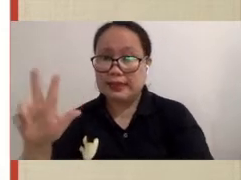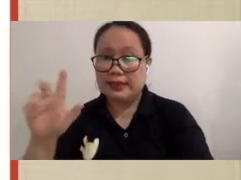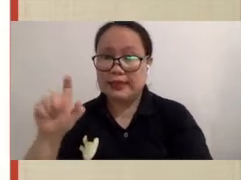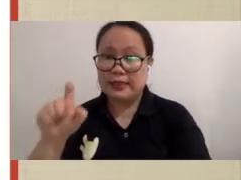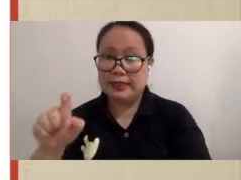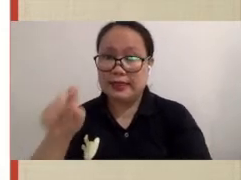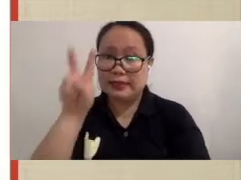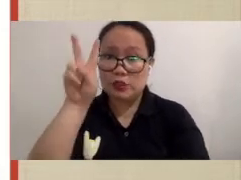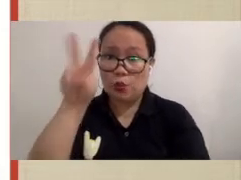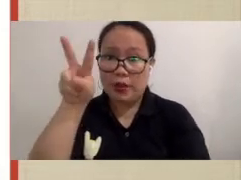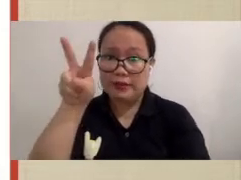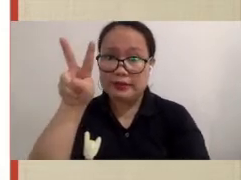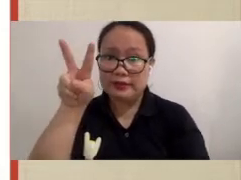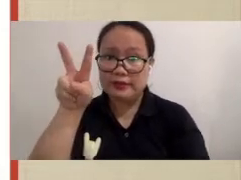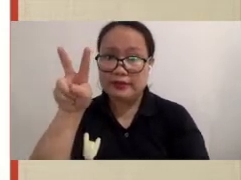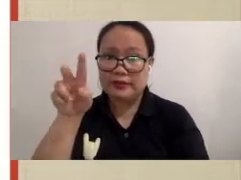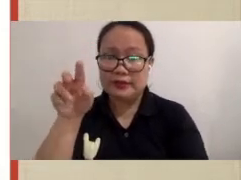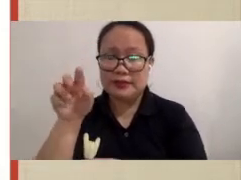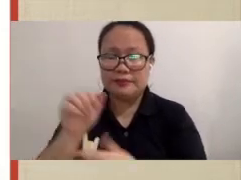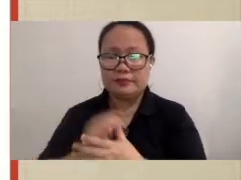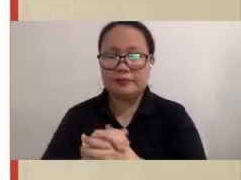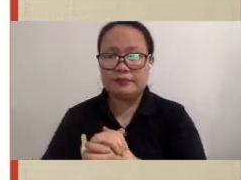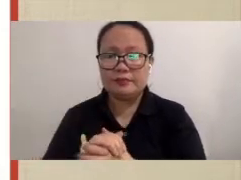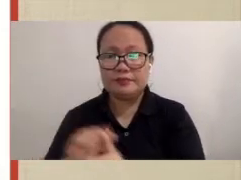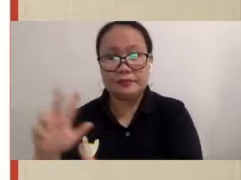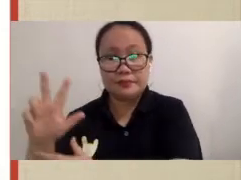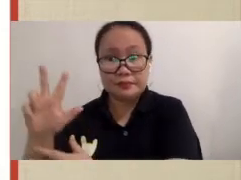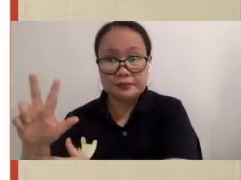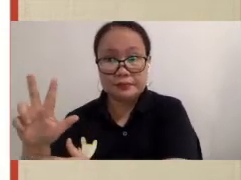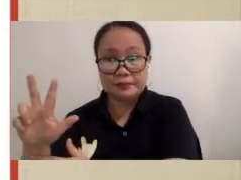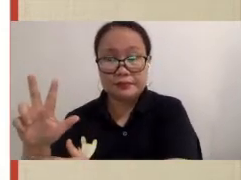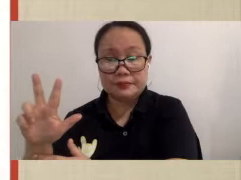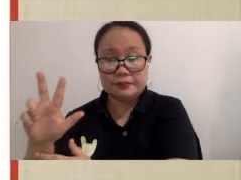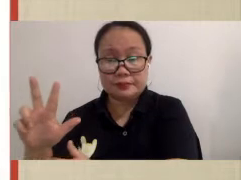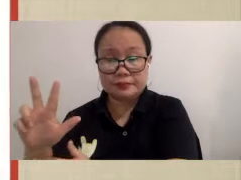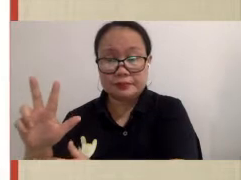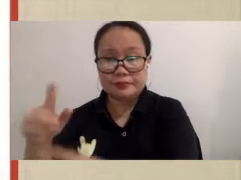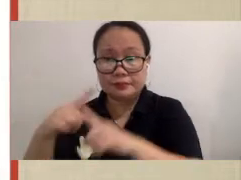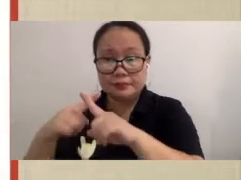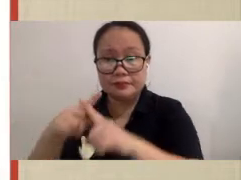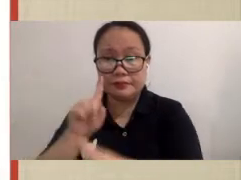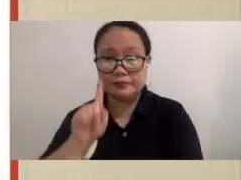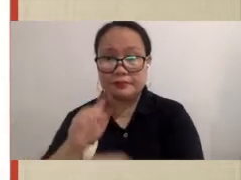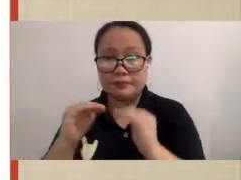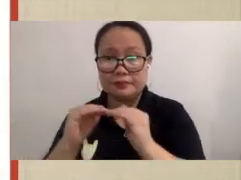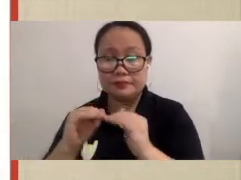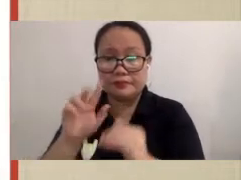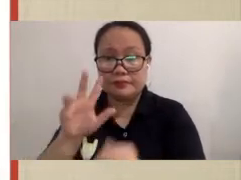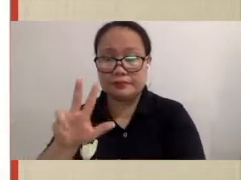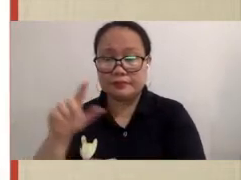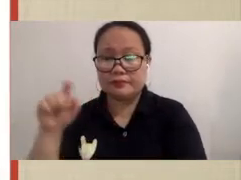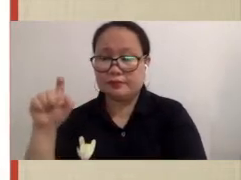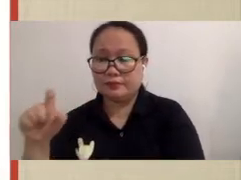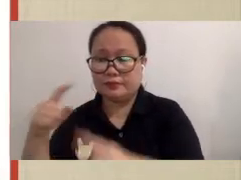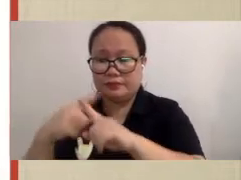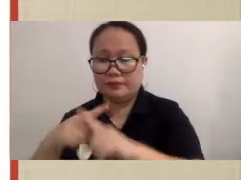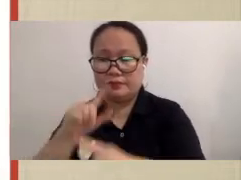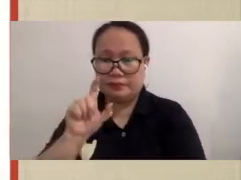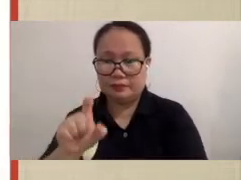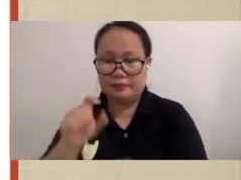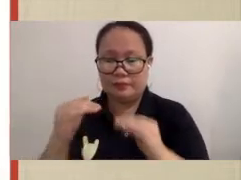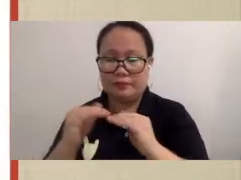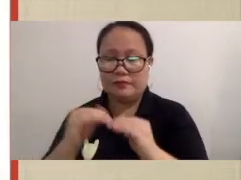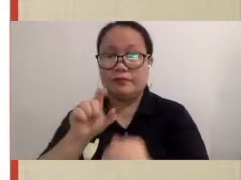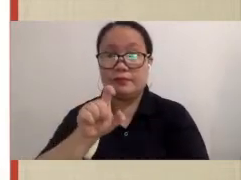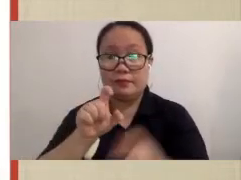loob, magiging 2 na siya. So squared. So 3 times 1, that is 3, x and x, that